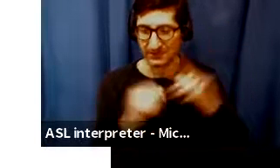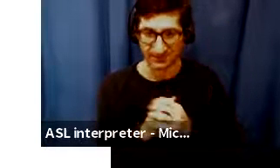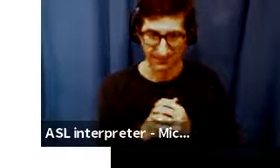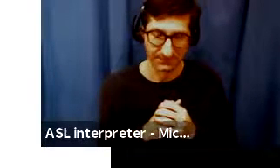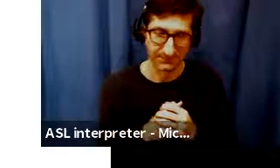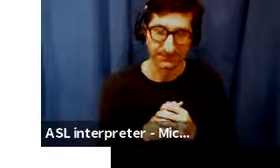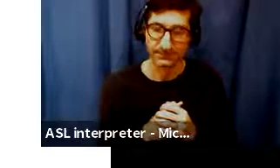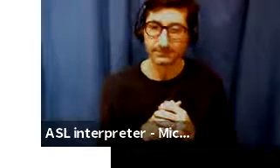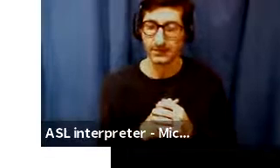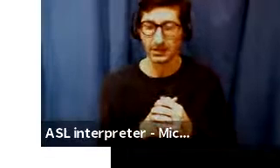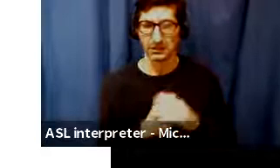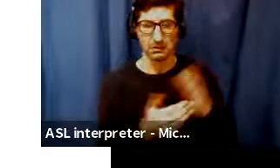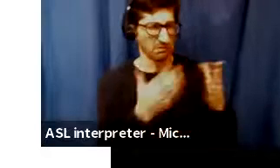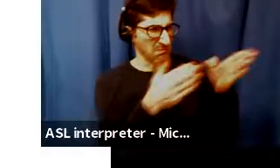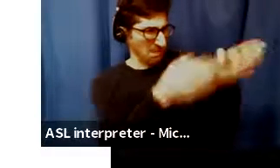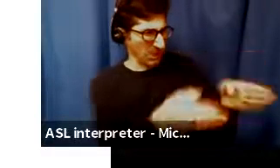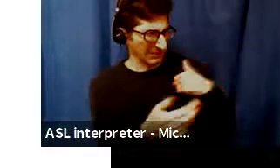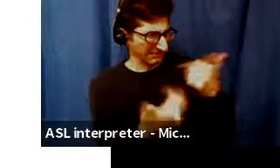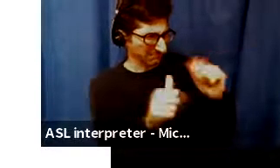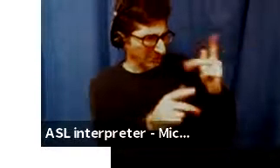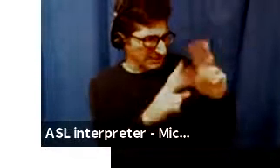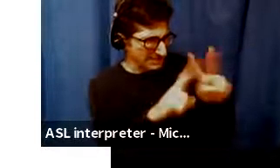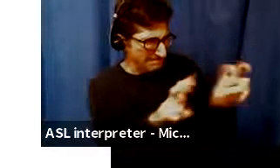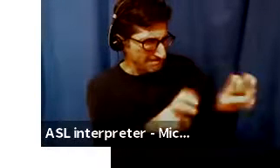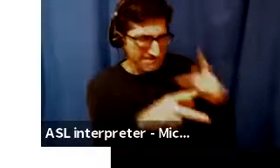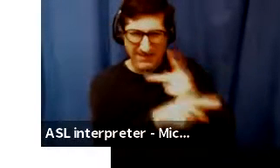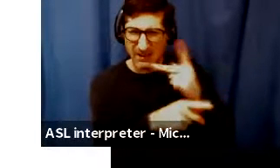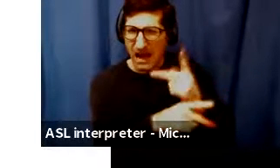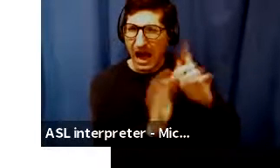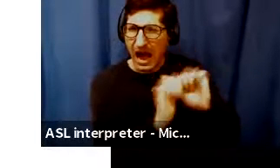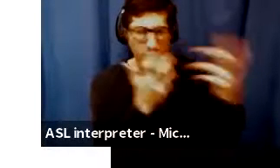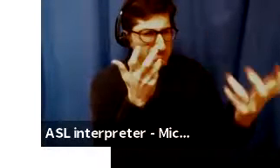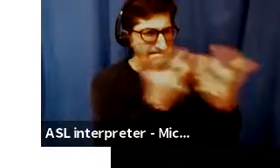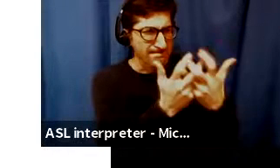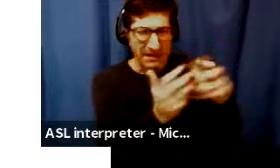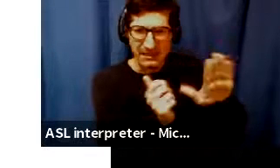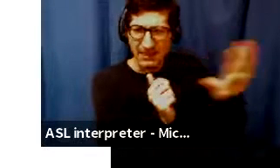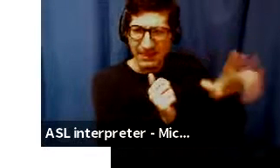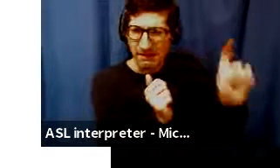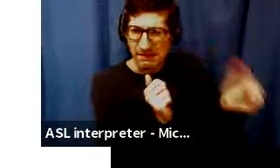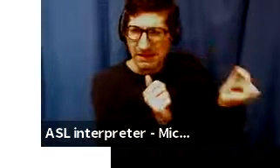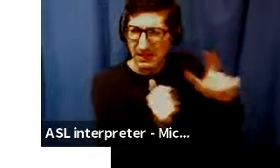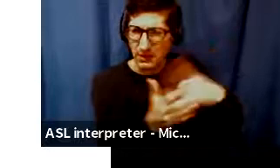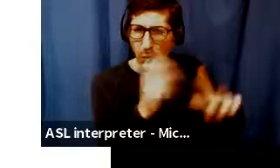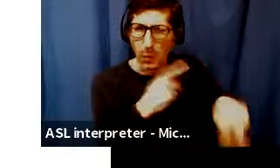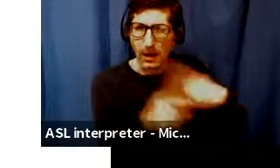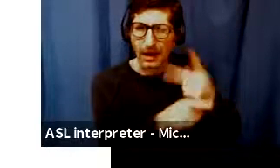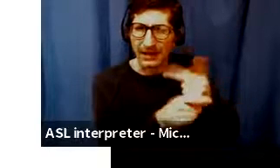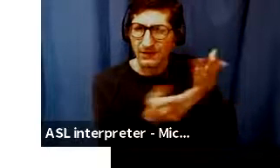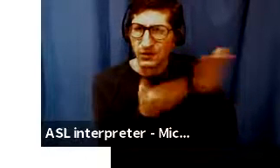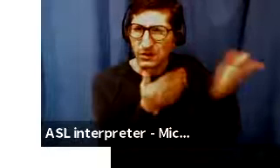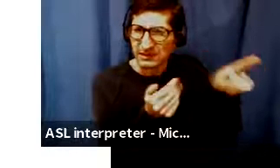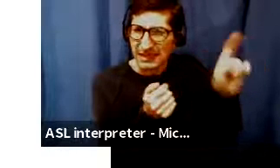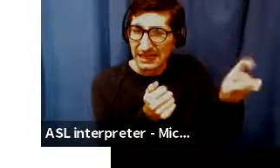determine what would be the most appropriate auxiliary aid and service, first give primary